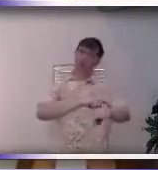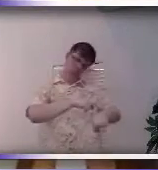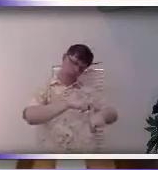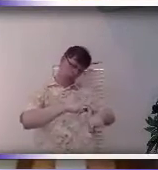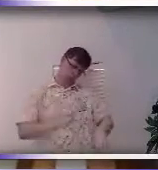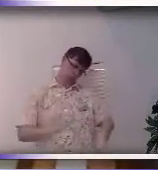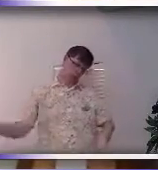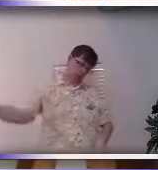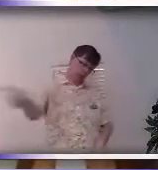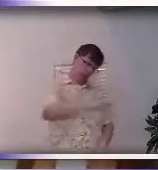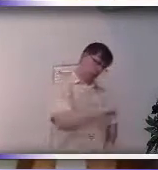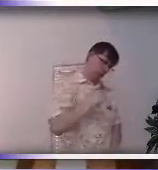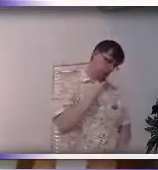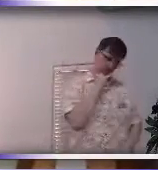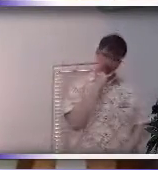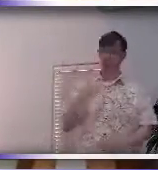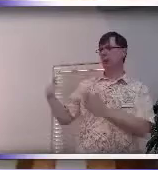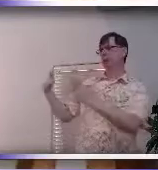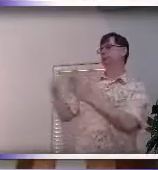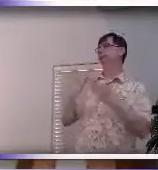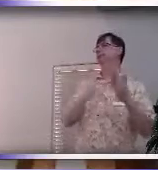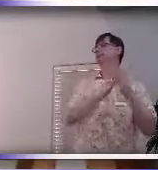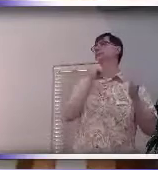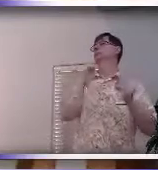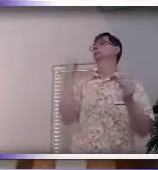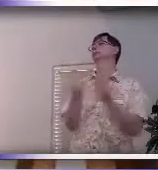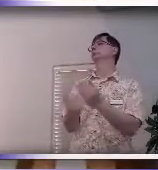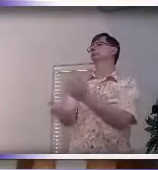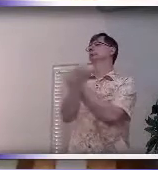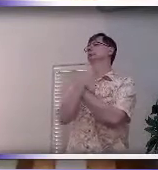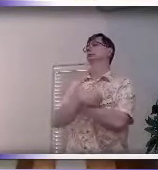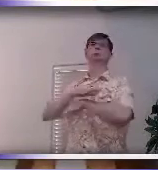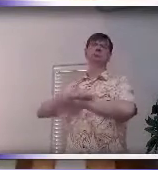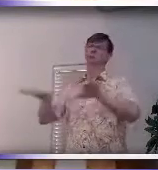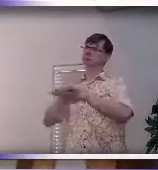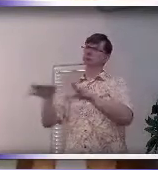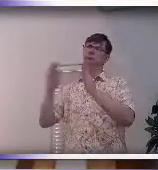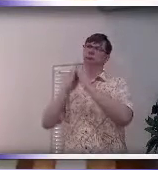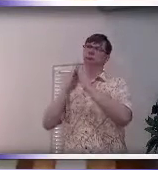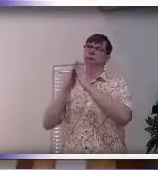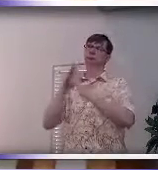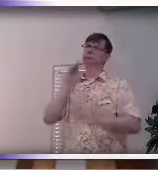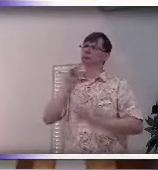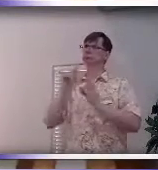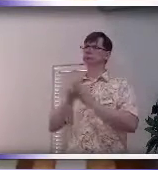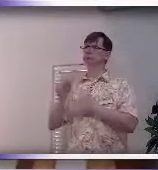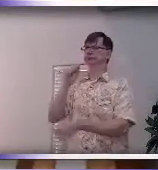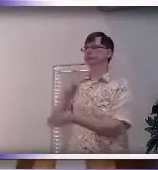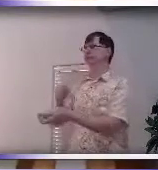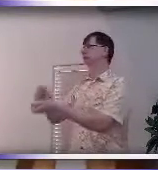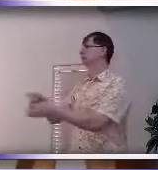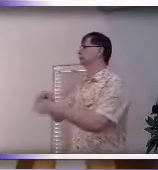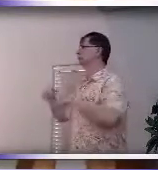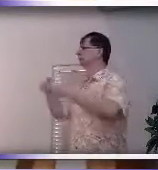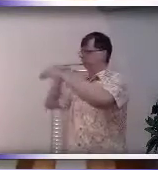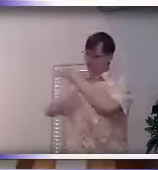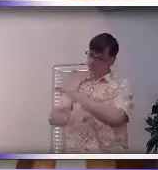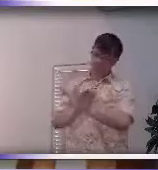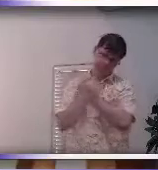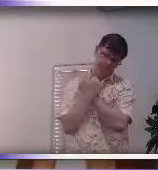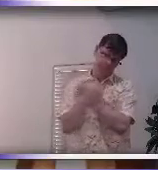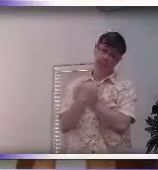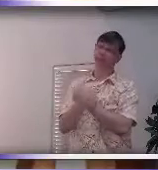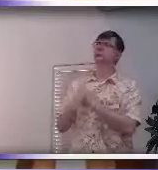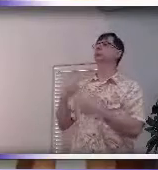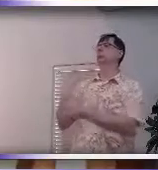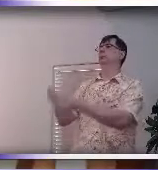our neighbors were freezing to death because they didn't have houses. And Operation Deep Freeze is emergency shelter for when the